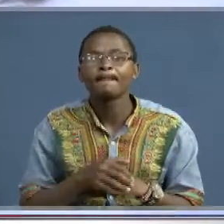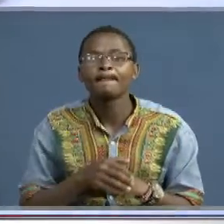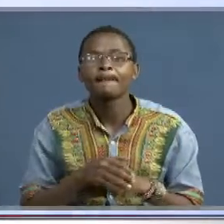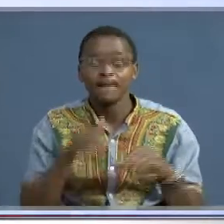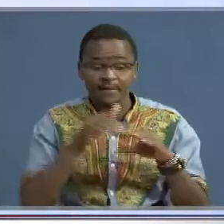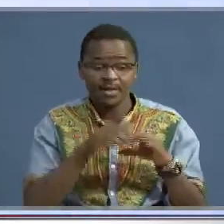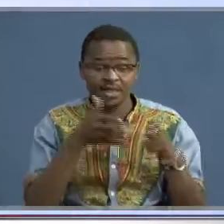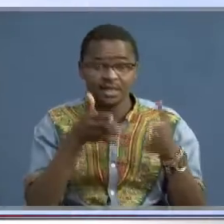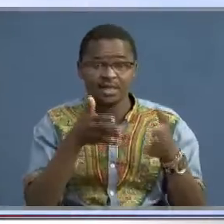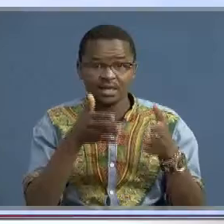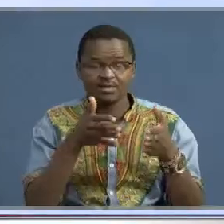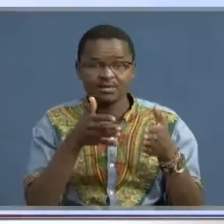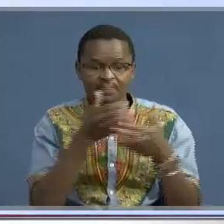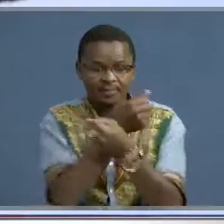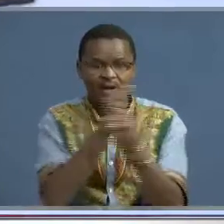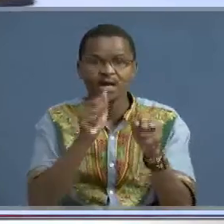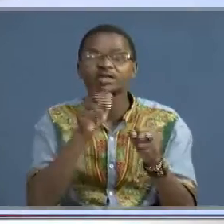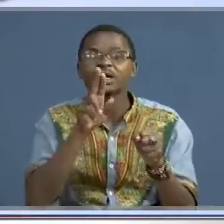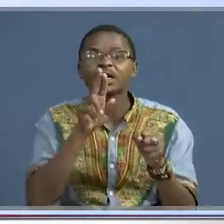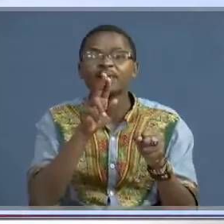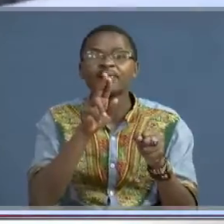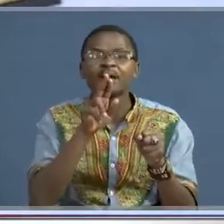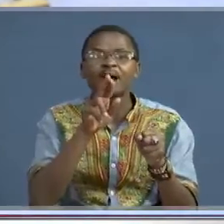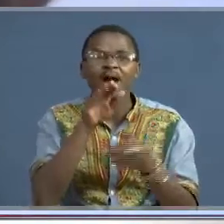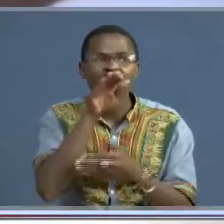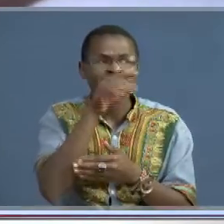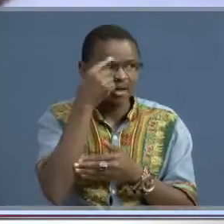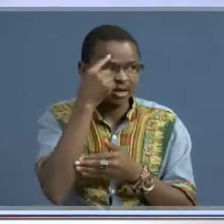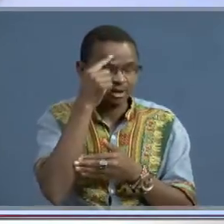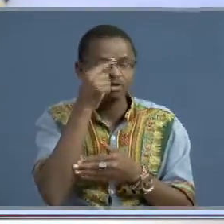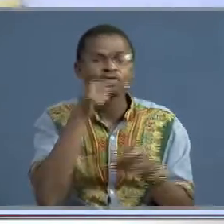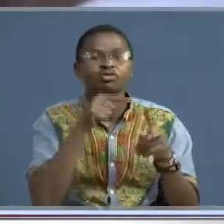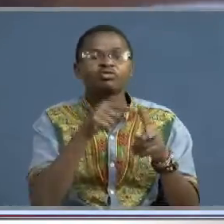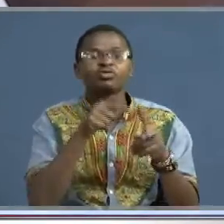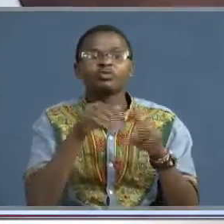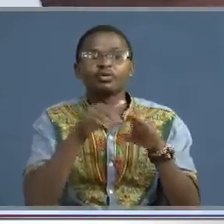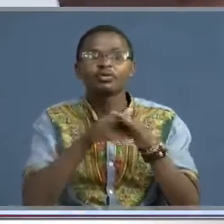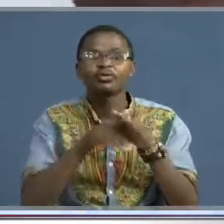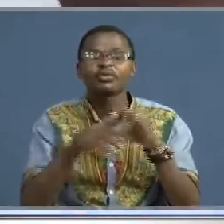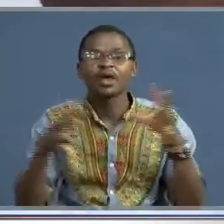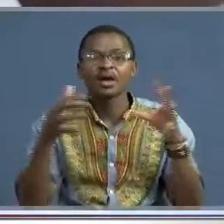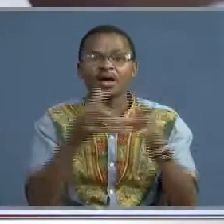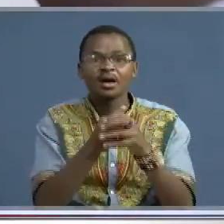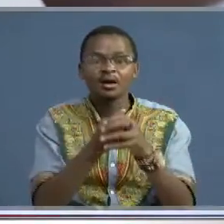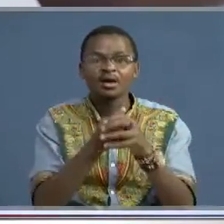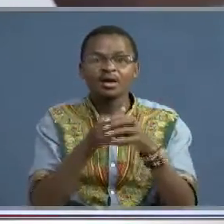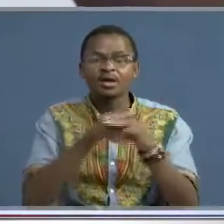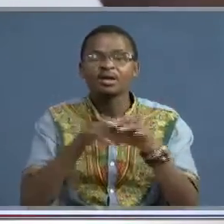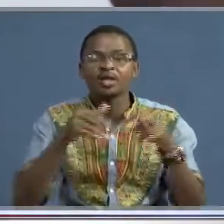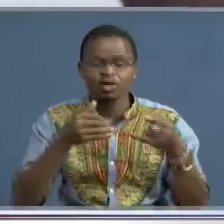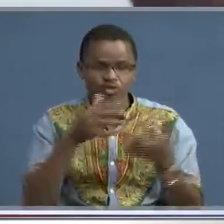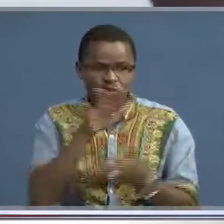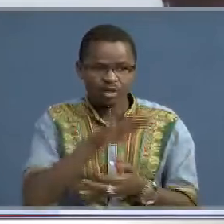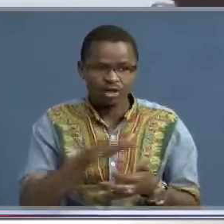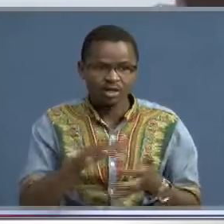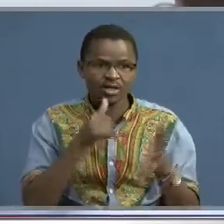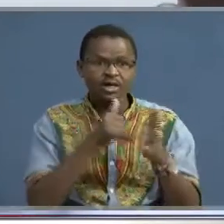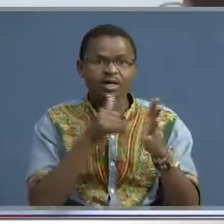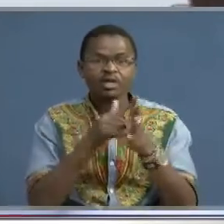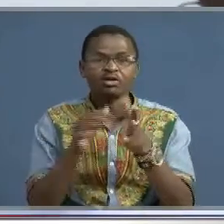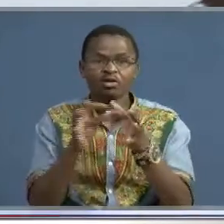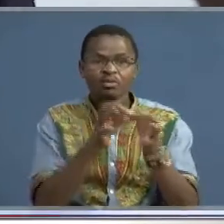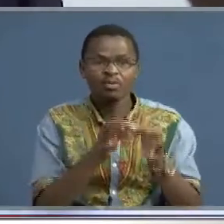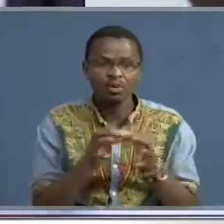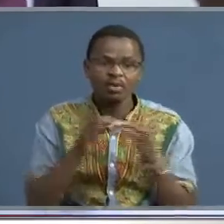In this regard, President Kenyatta urged Namibia to explore the possibility of engagement in new areas, including cooperation